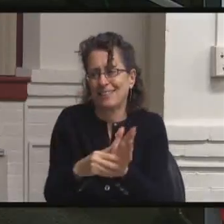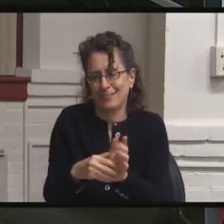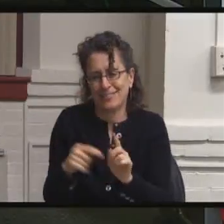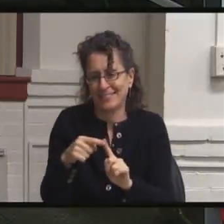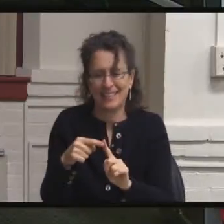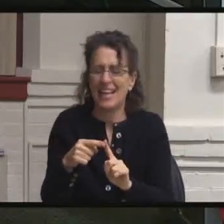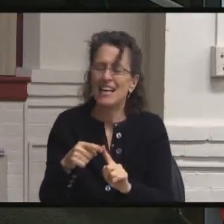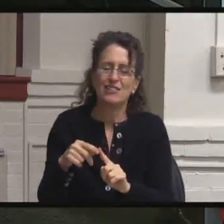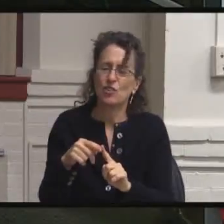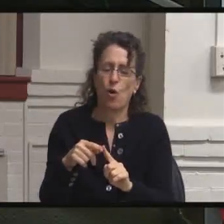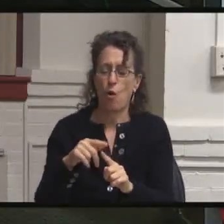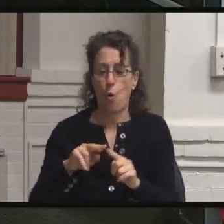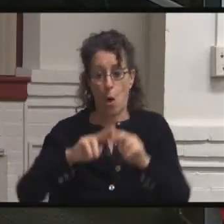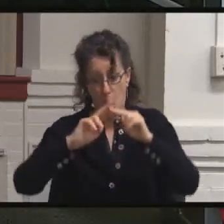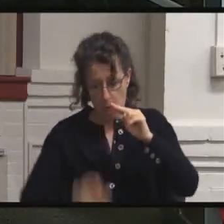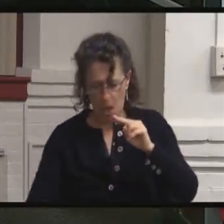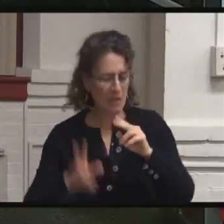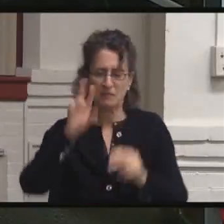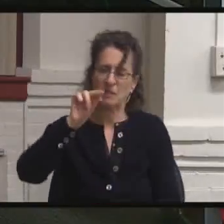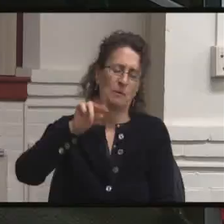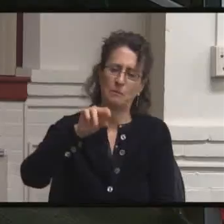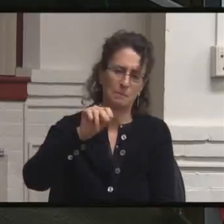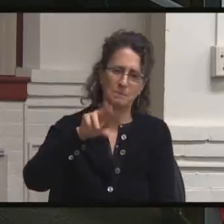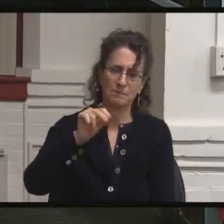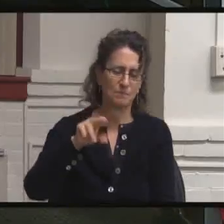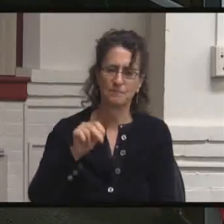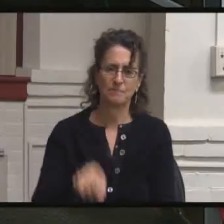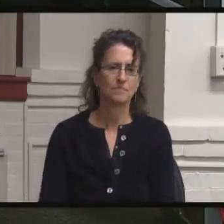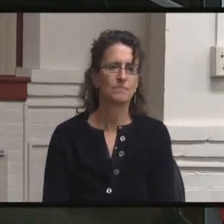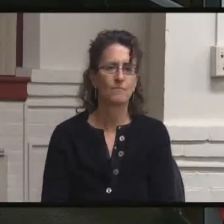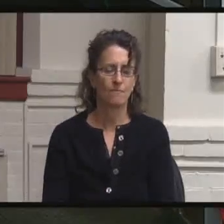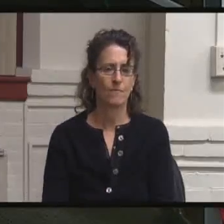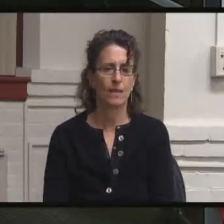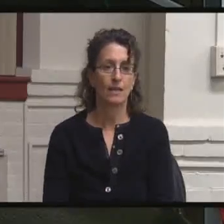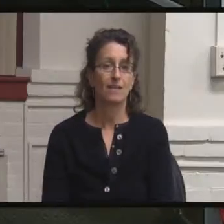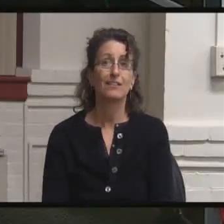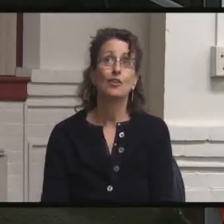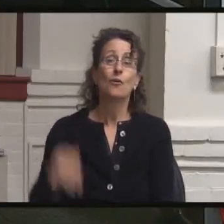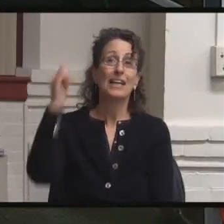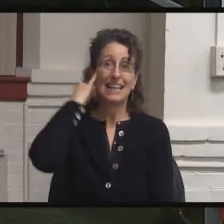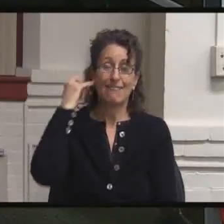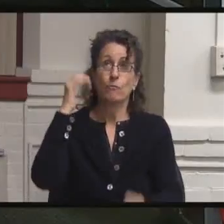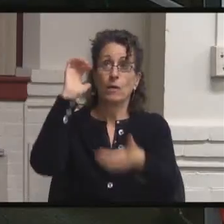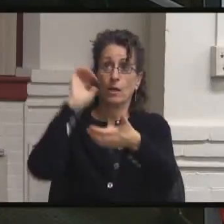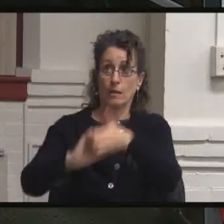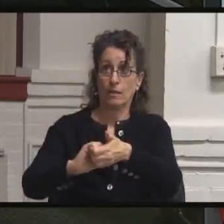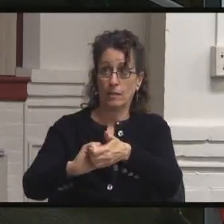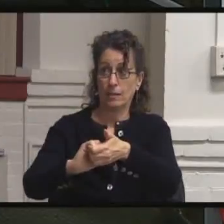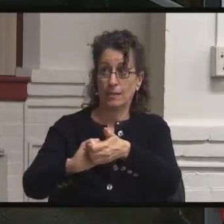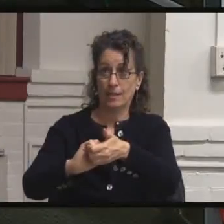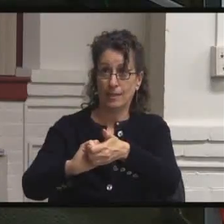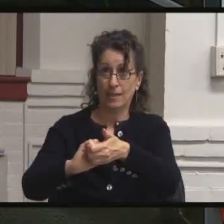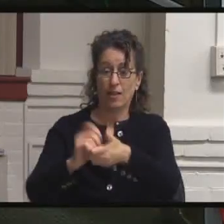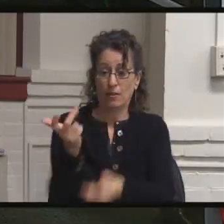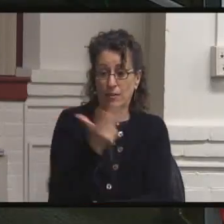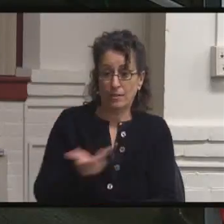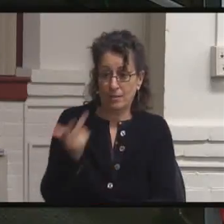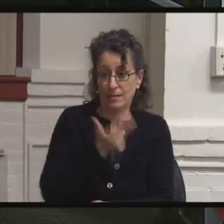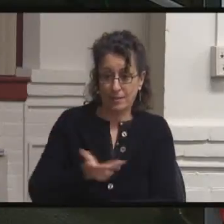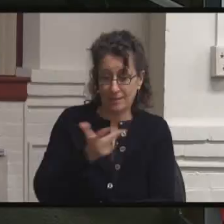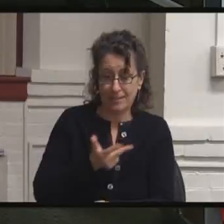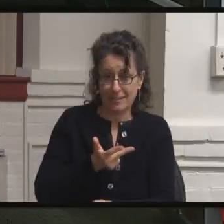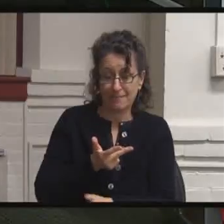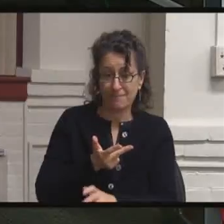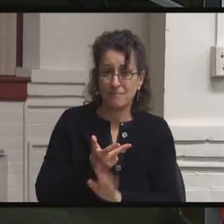other initiatives, there is the possibility that if work is undertaken in coordination with them, that depending upon their specific